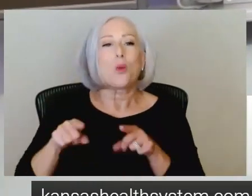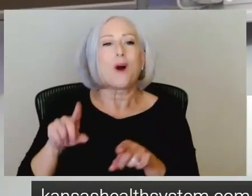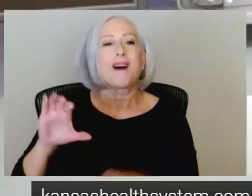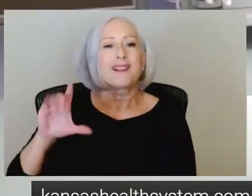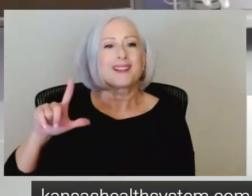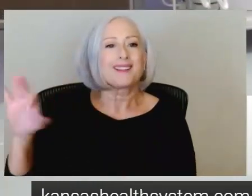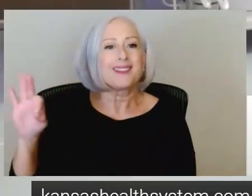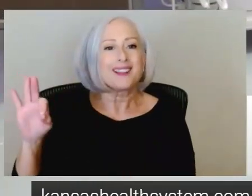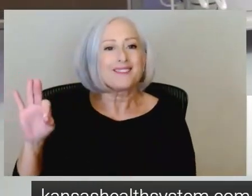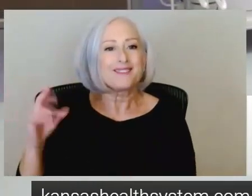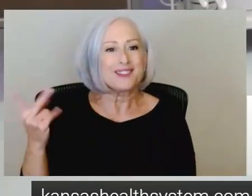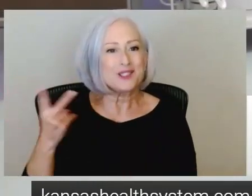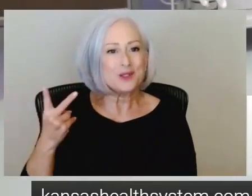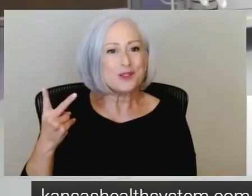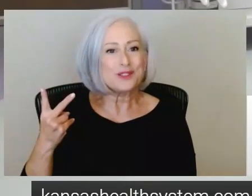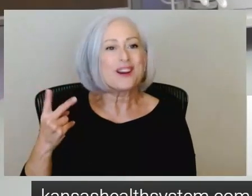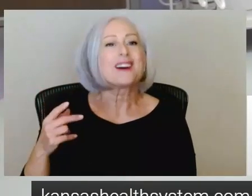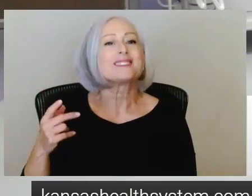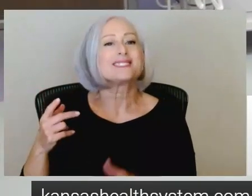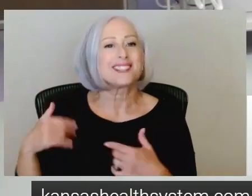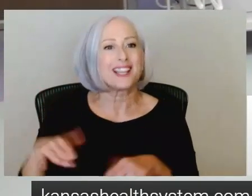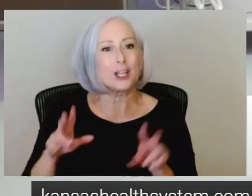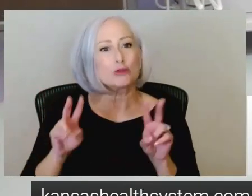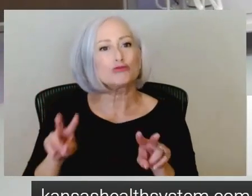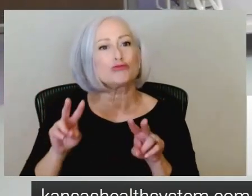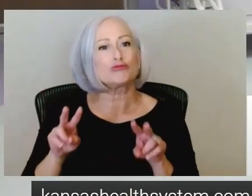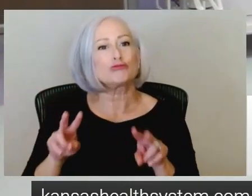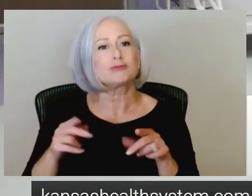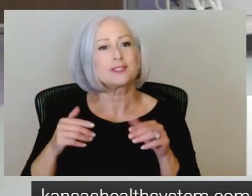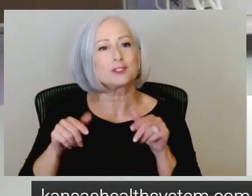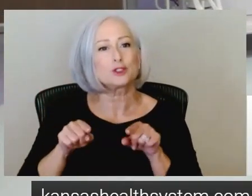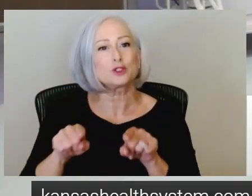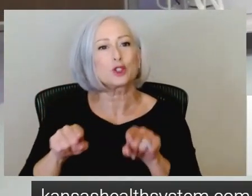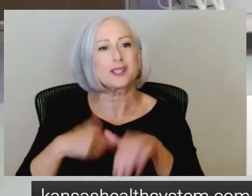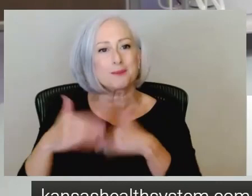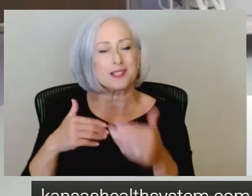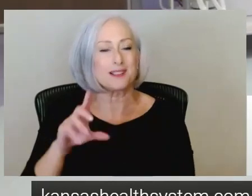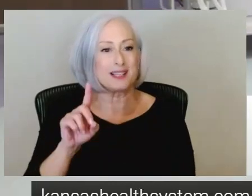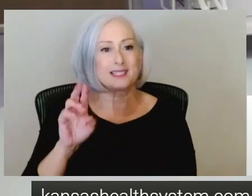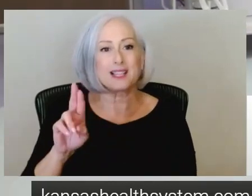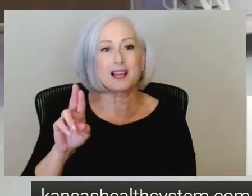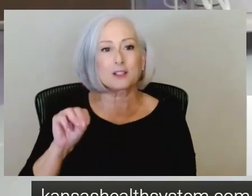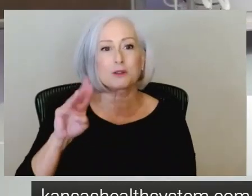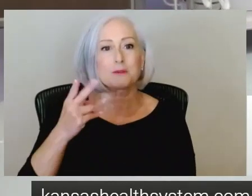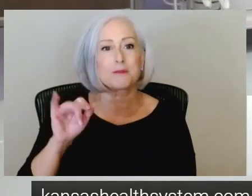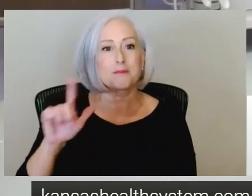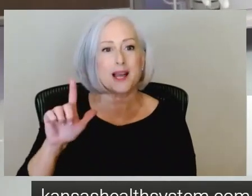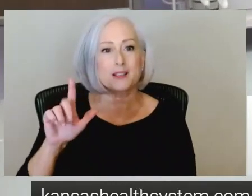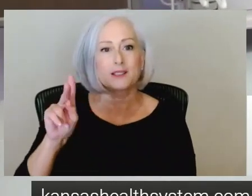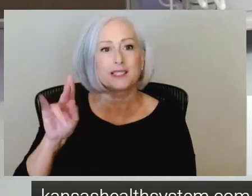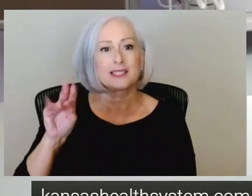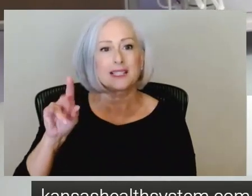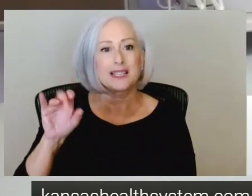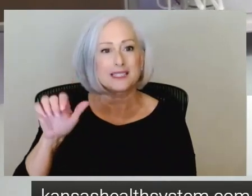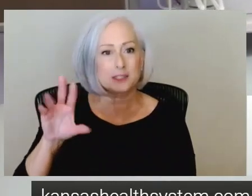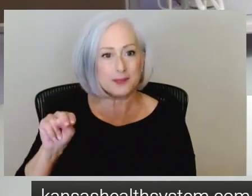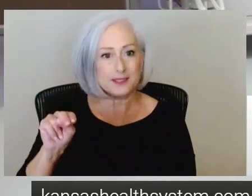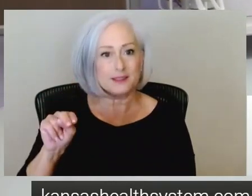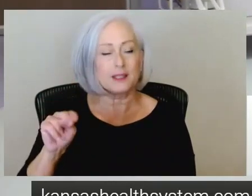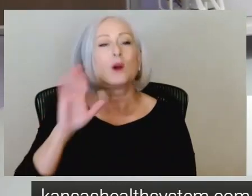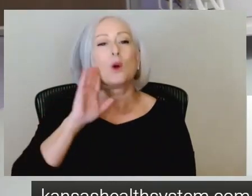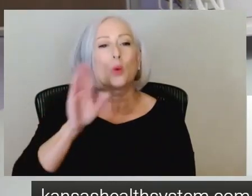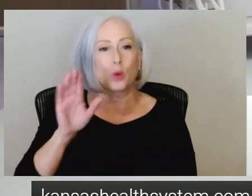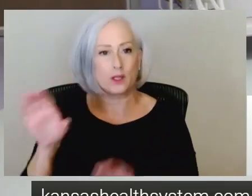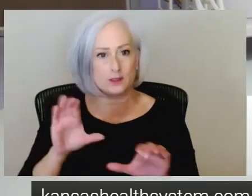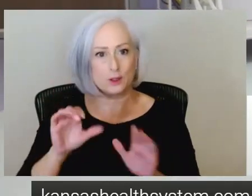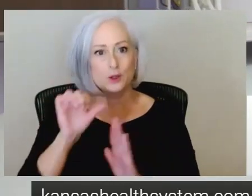as Evelyn undergoes this procedure. Dr. Michael Kinsman is the surgeon who will be performing it.